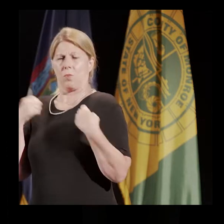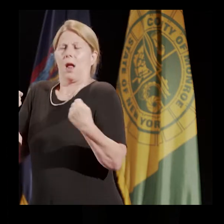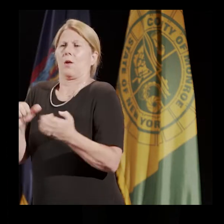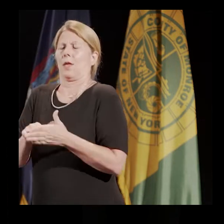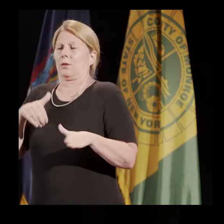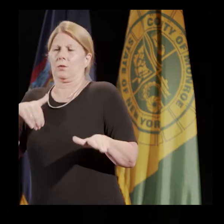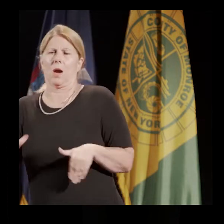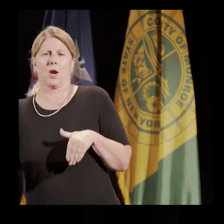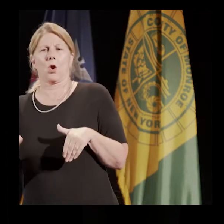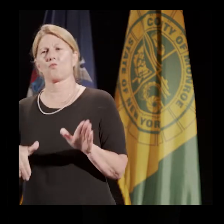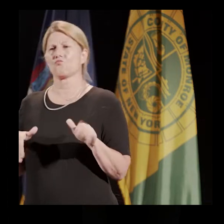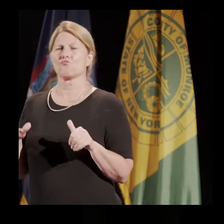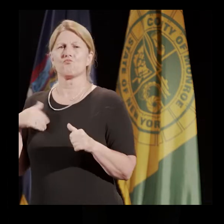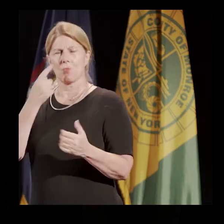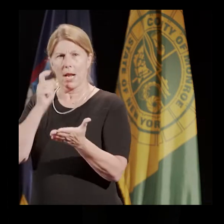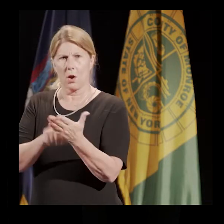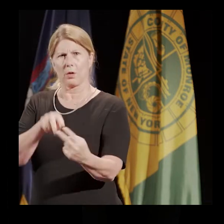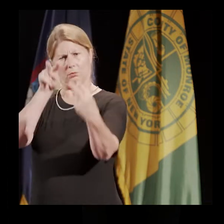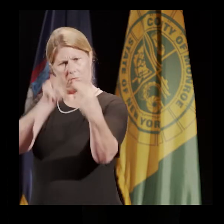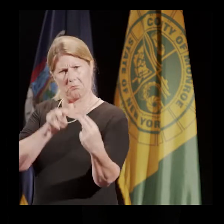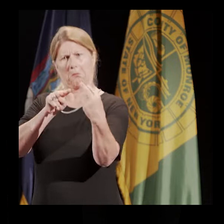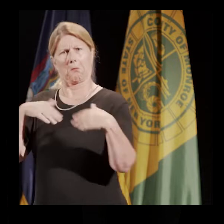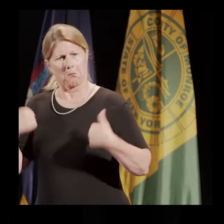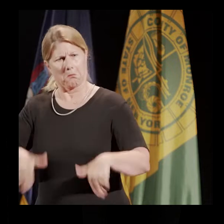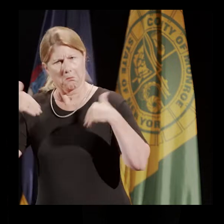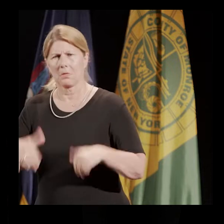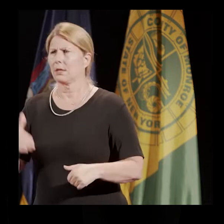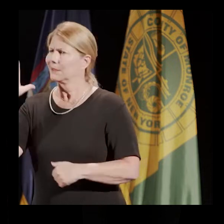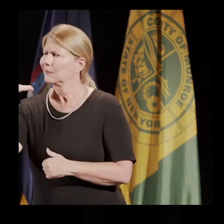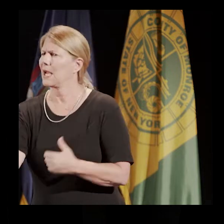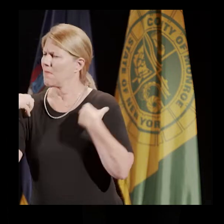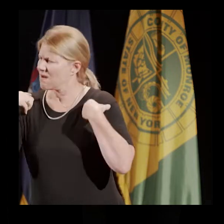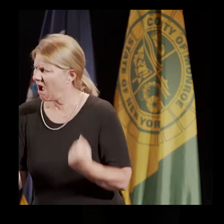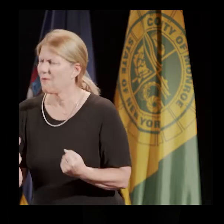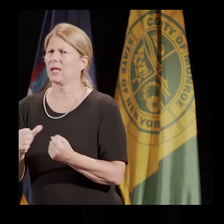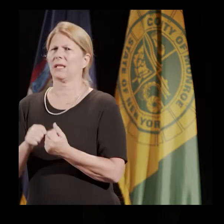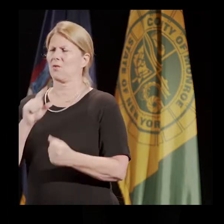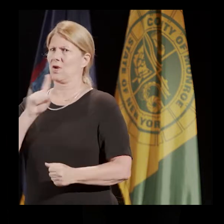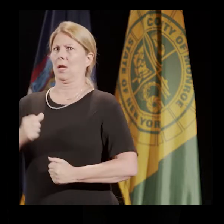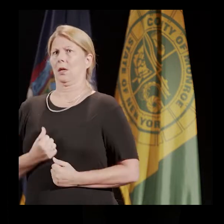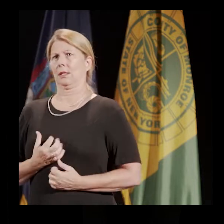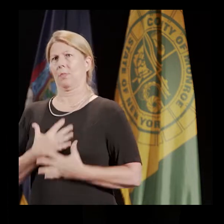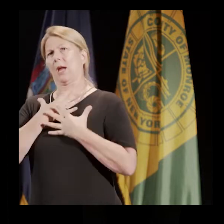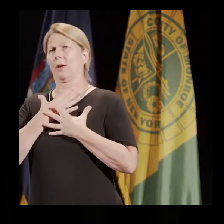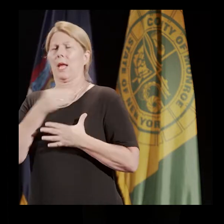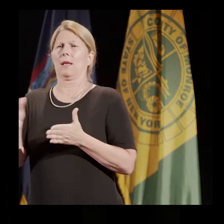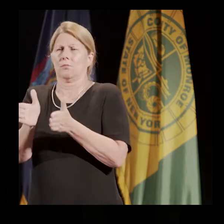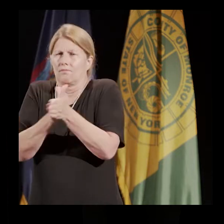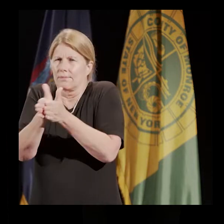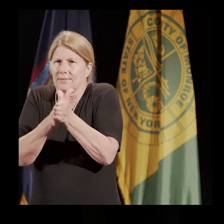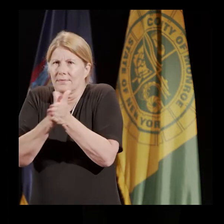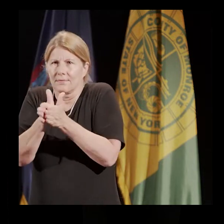It's in their eyes. I see a confidence in Rochester that is truly inspiring and invigorating. And I get offers